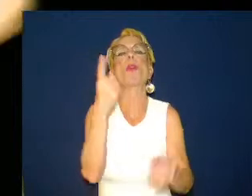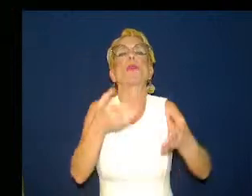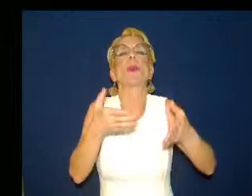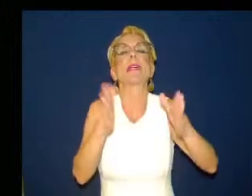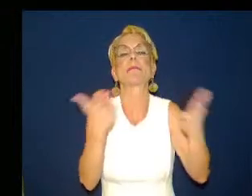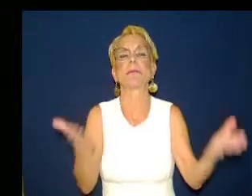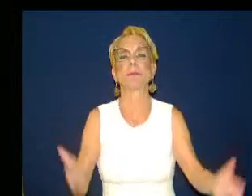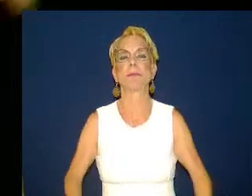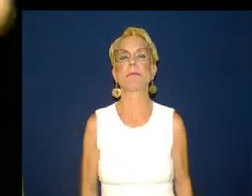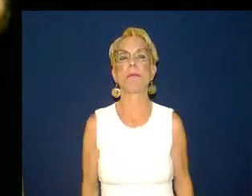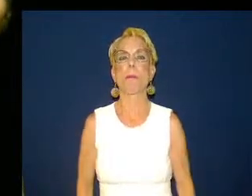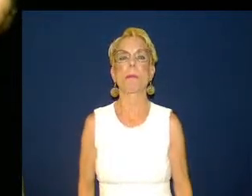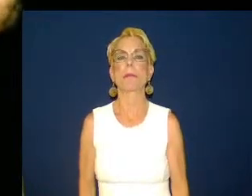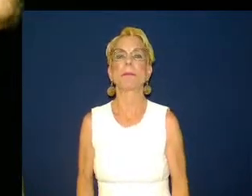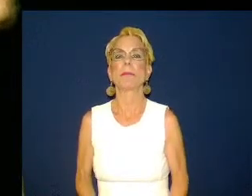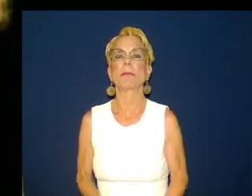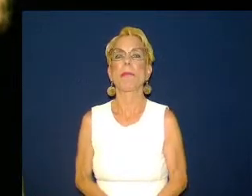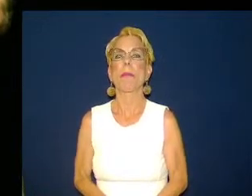except up one day.